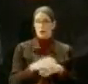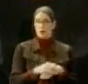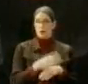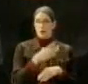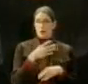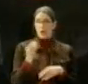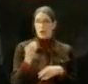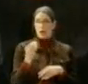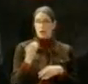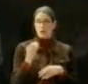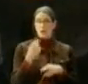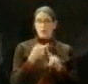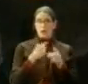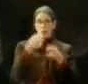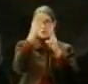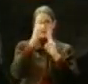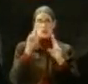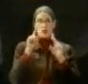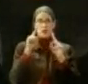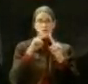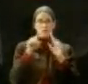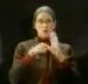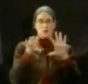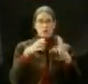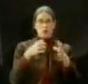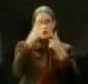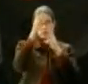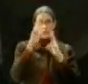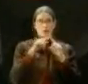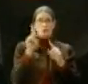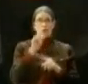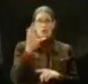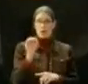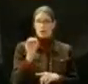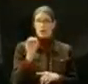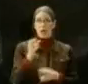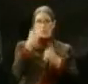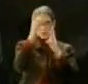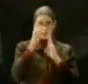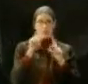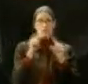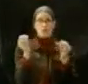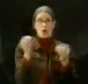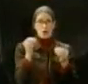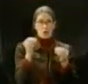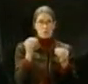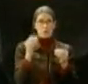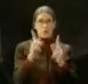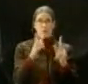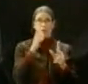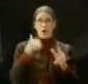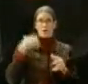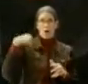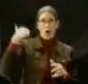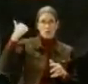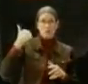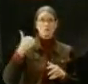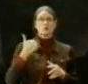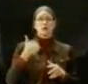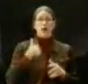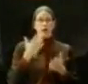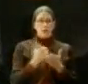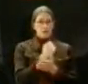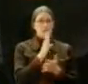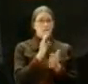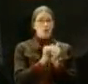And out of respect to this body, out of respect to Knox County, out of respect to the office holders, I've had an opportunity to speak with